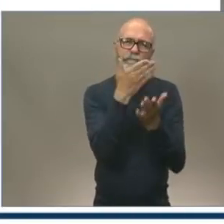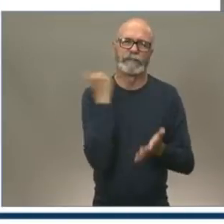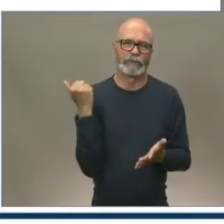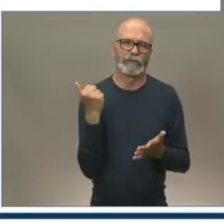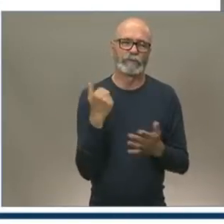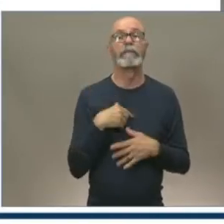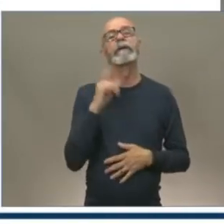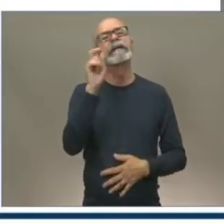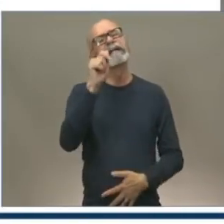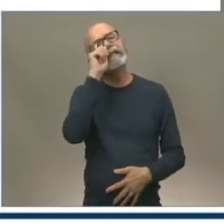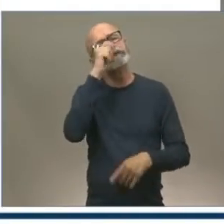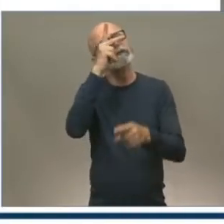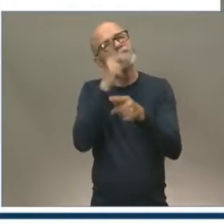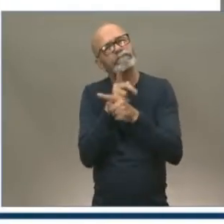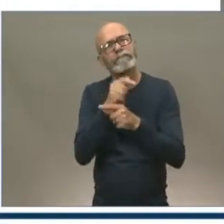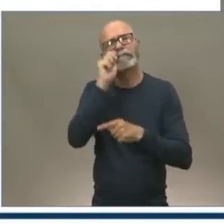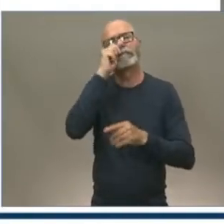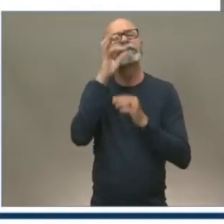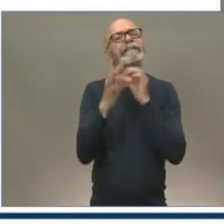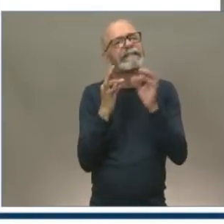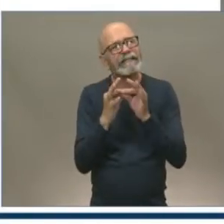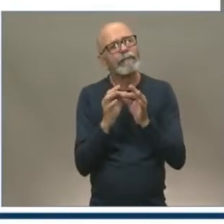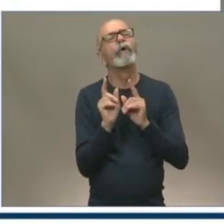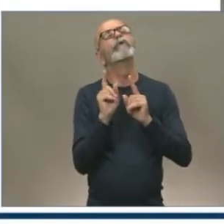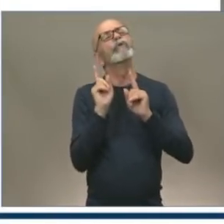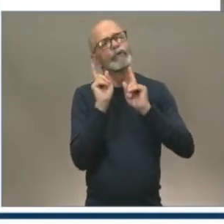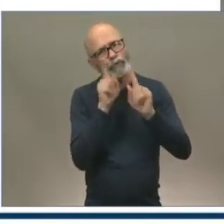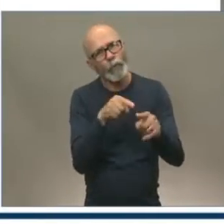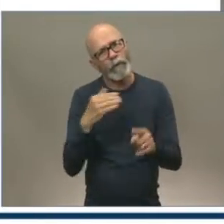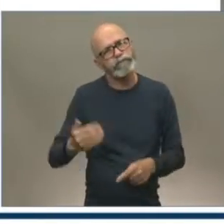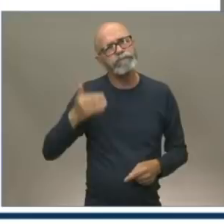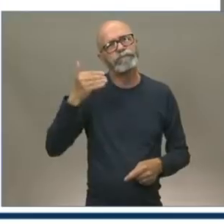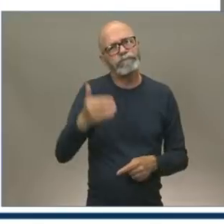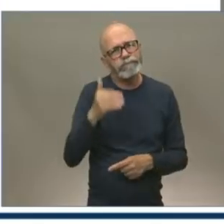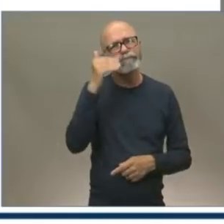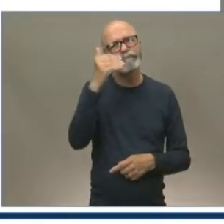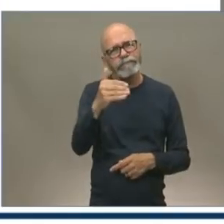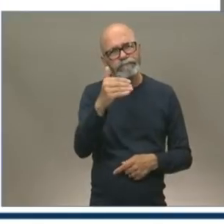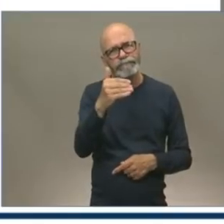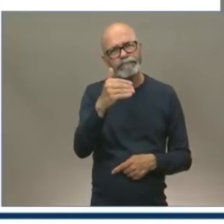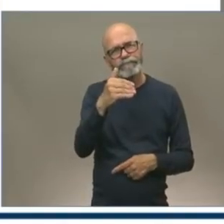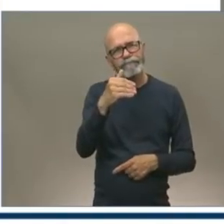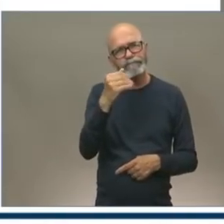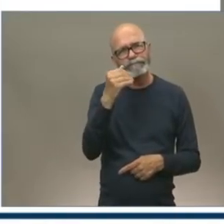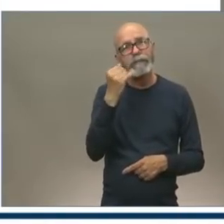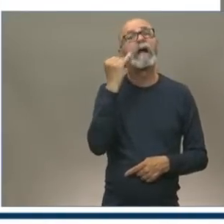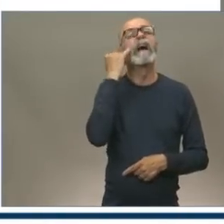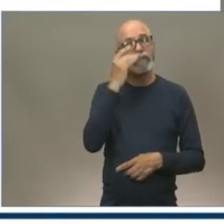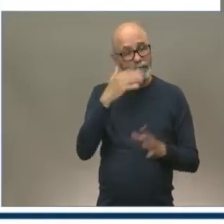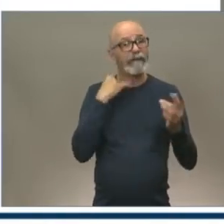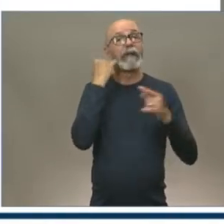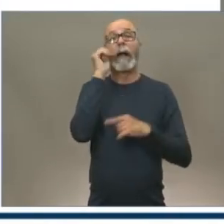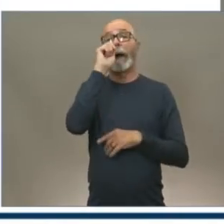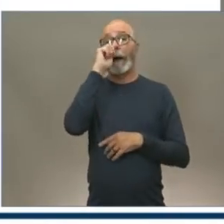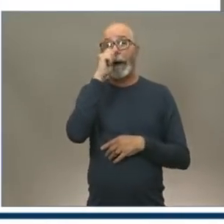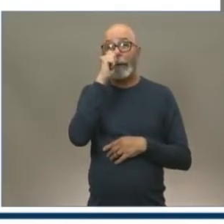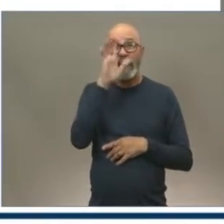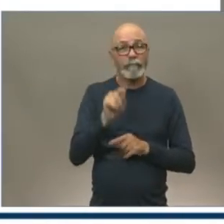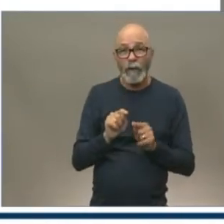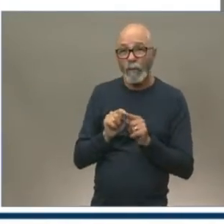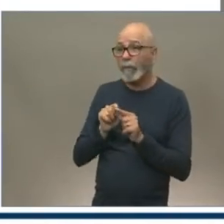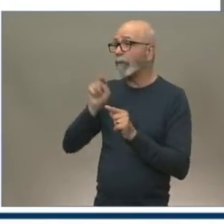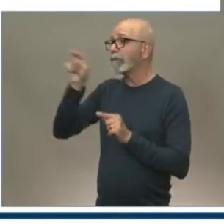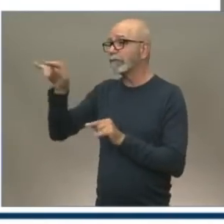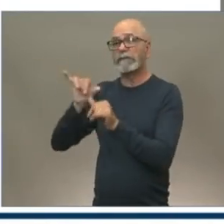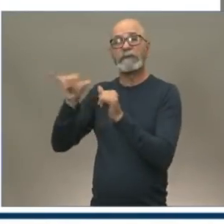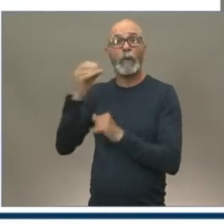regularly and stay home even if you have, and arrange a test even if you have one mild symptom.